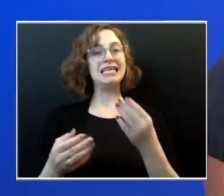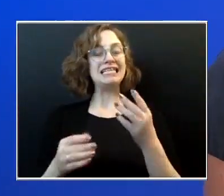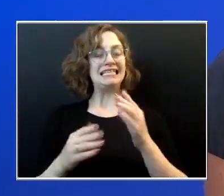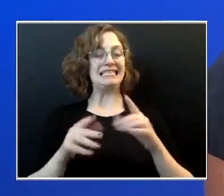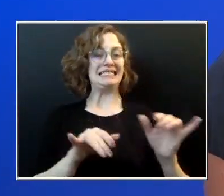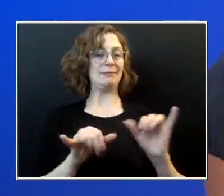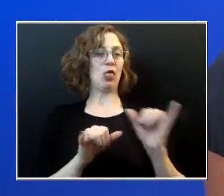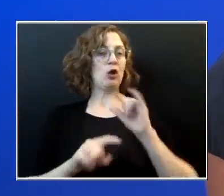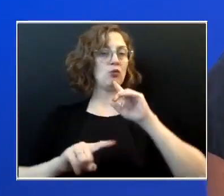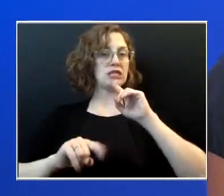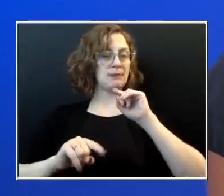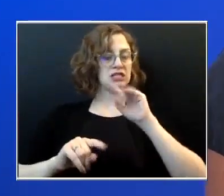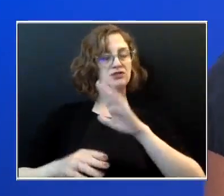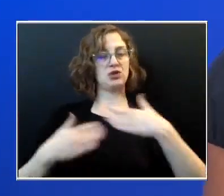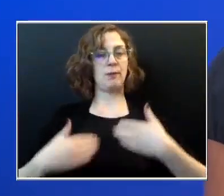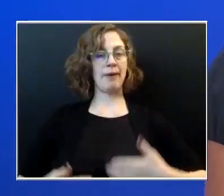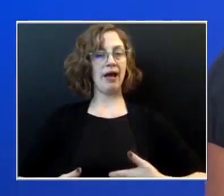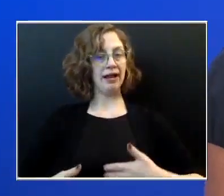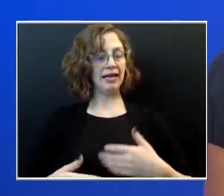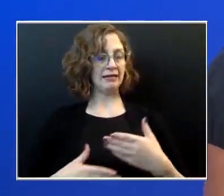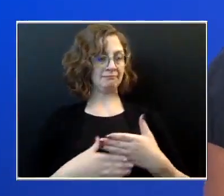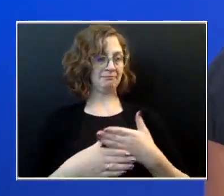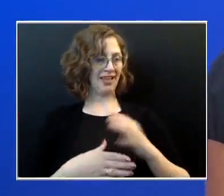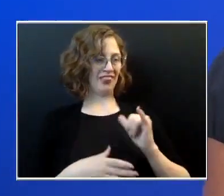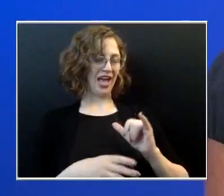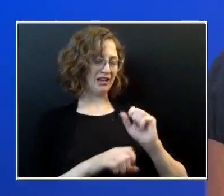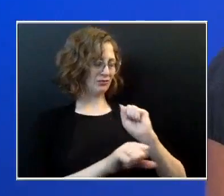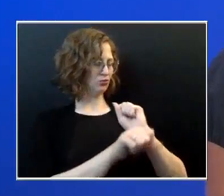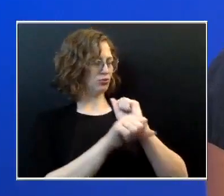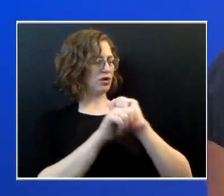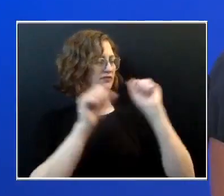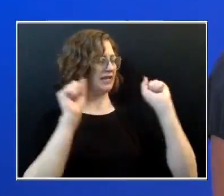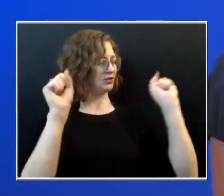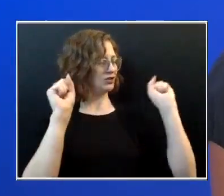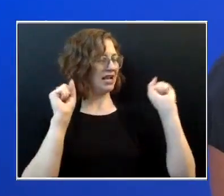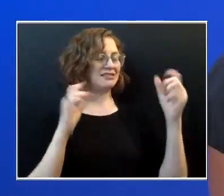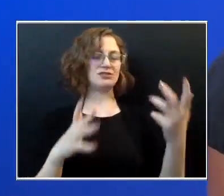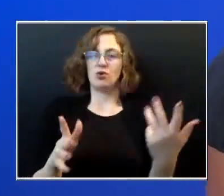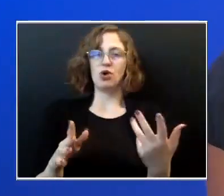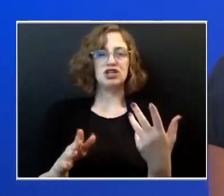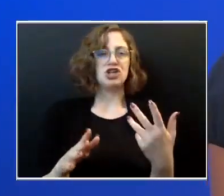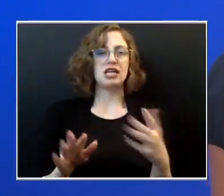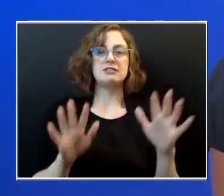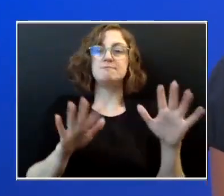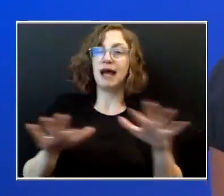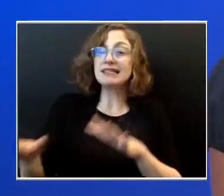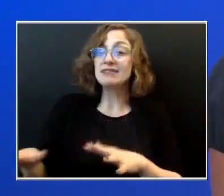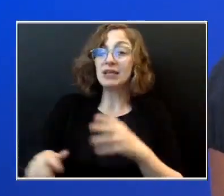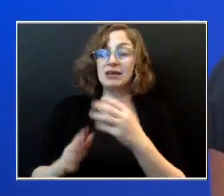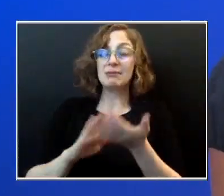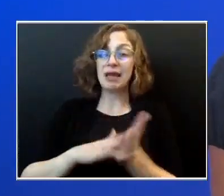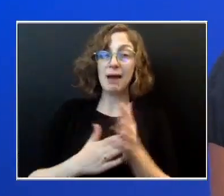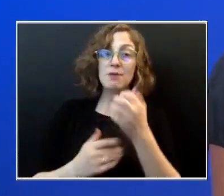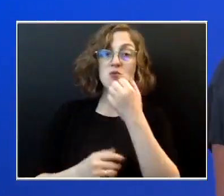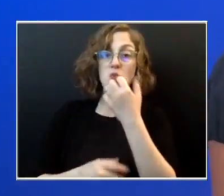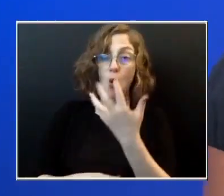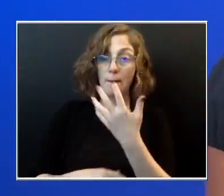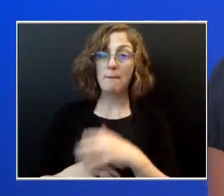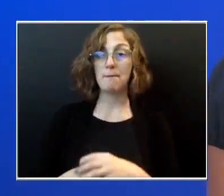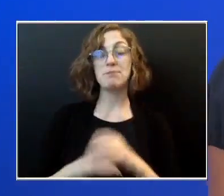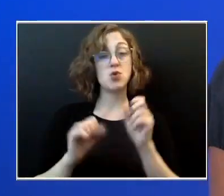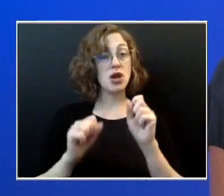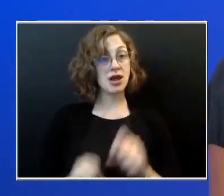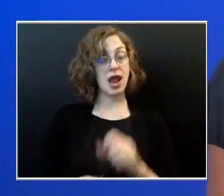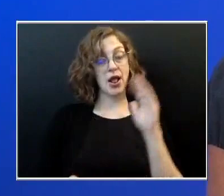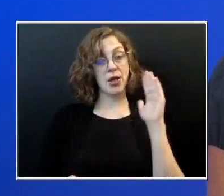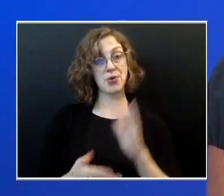being warmed up or heating. And it can go all from the gamut of lowering inflammation to improving the